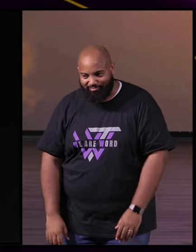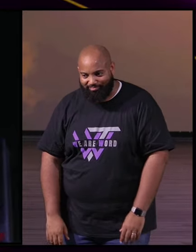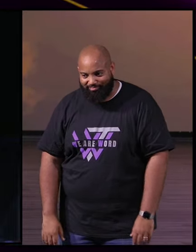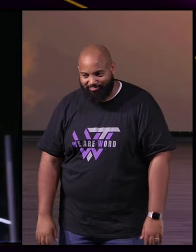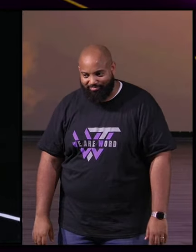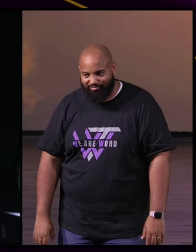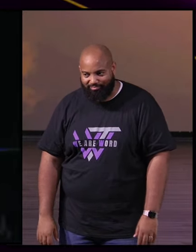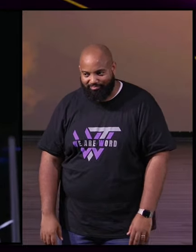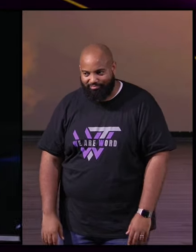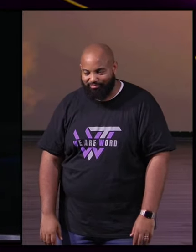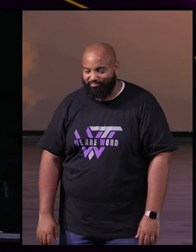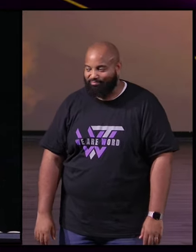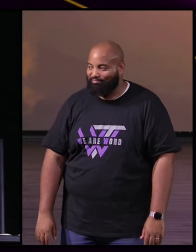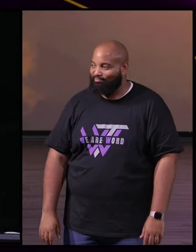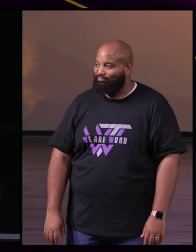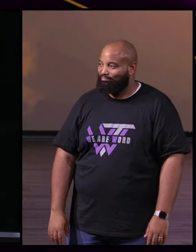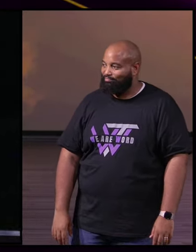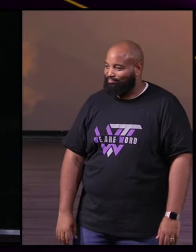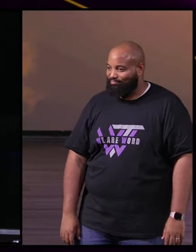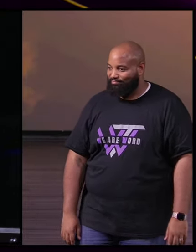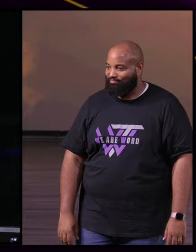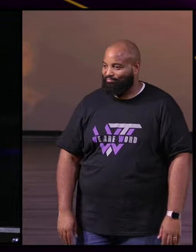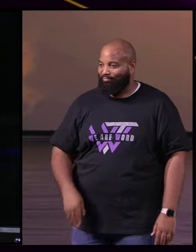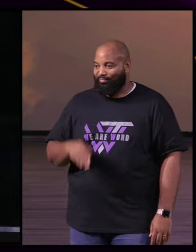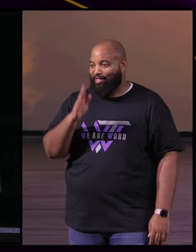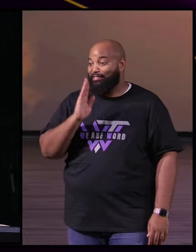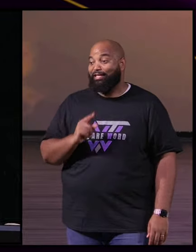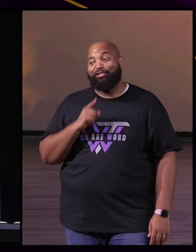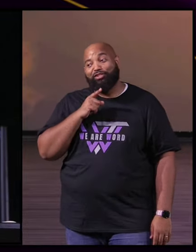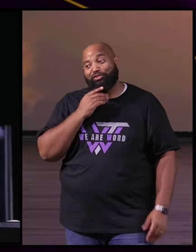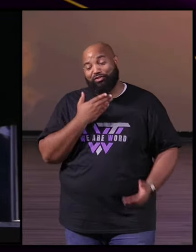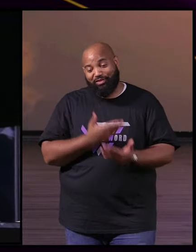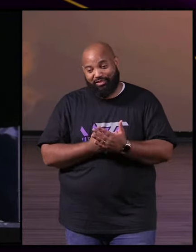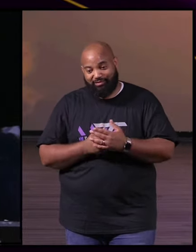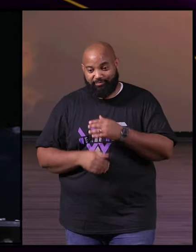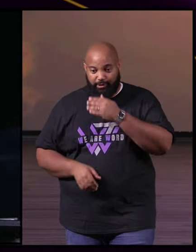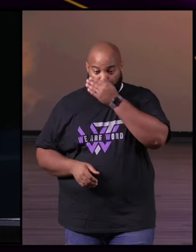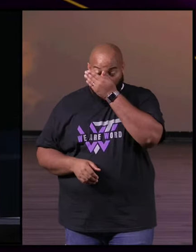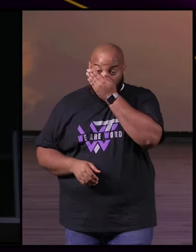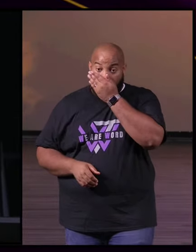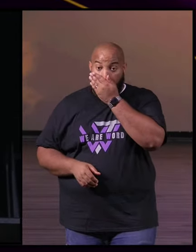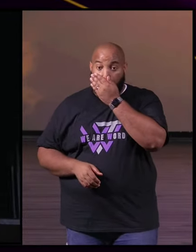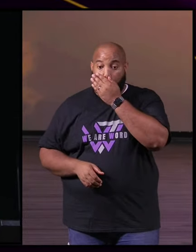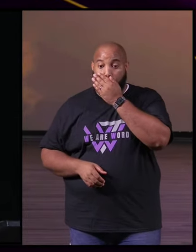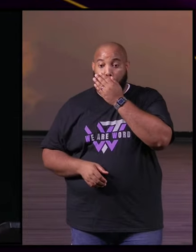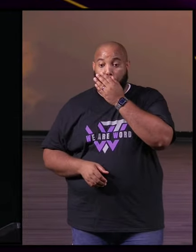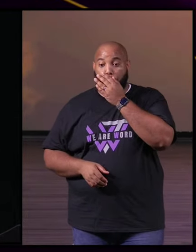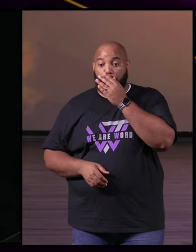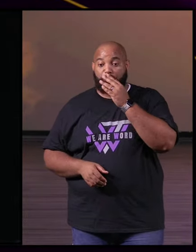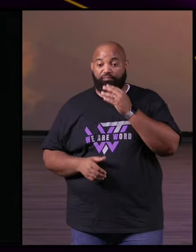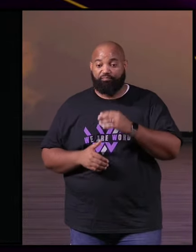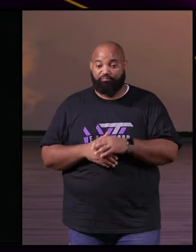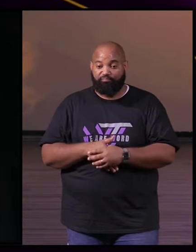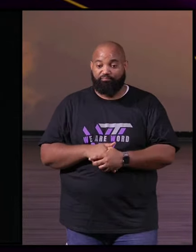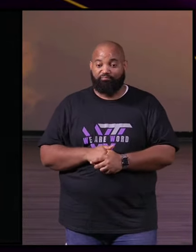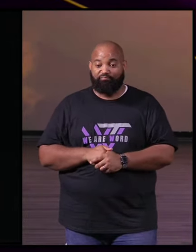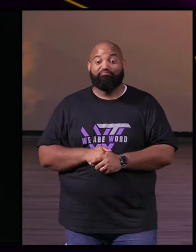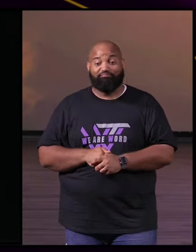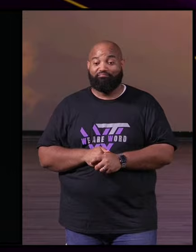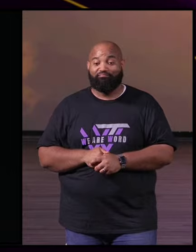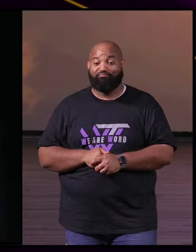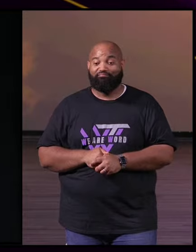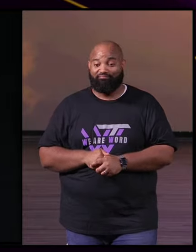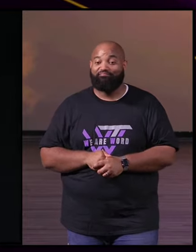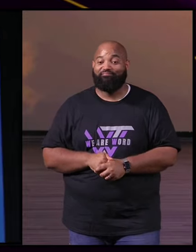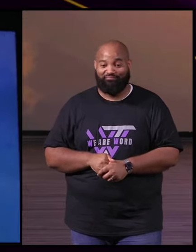Y'all missed it. Y'all missed it. Let me help y'all understand how good God is. God is so good that